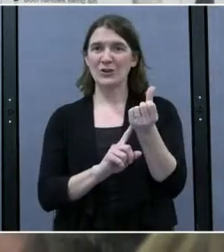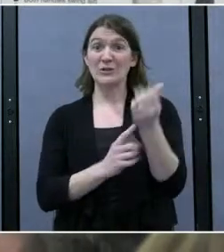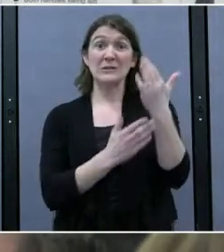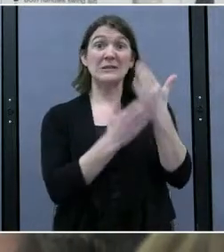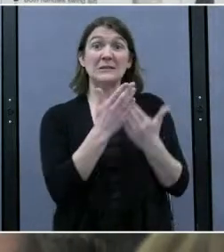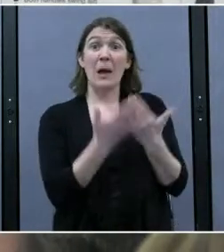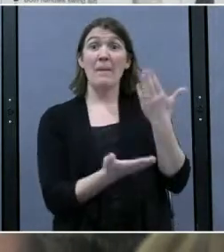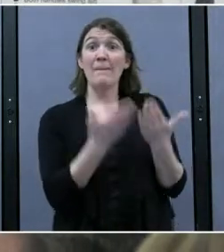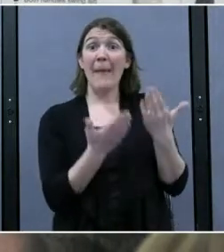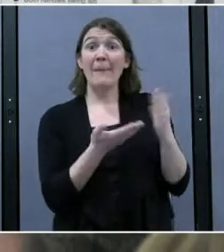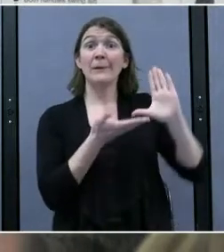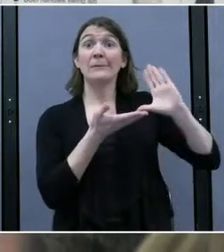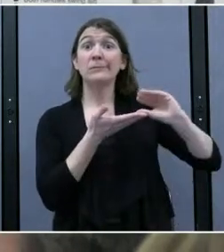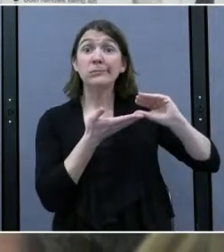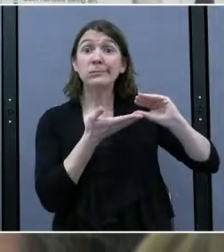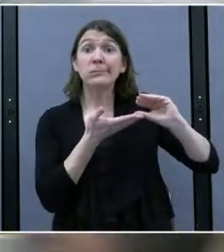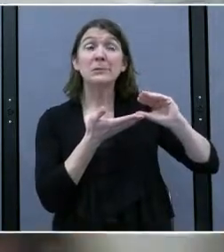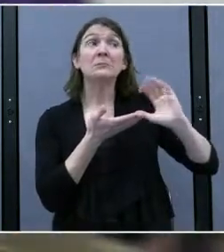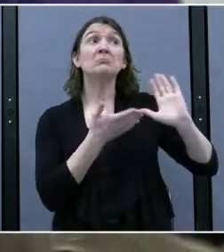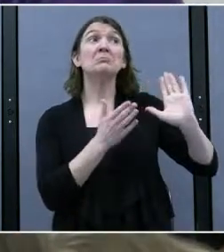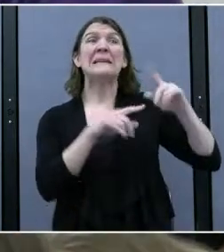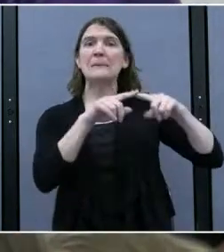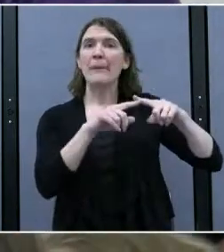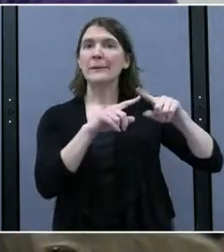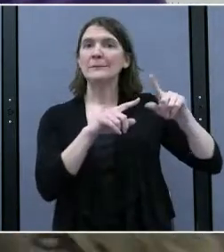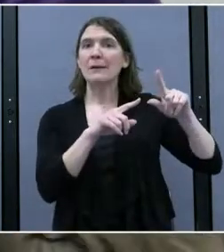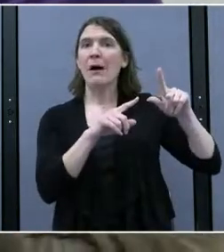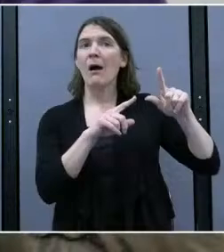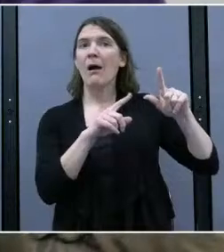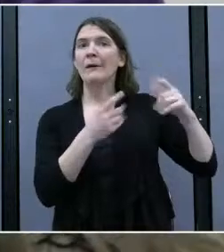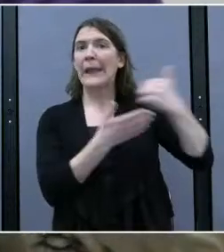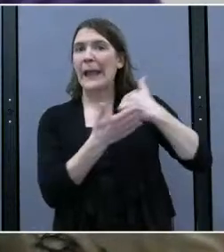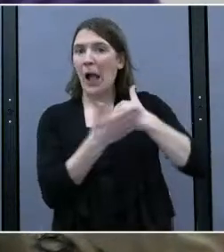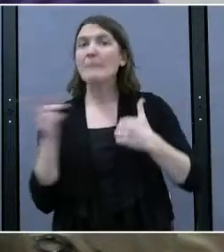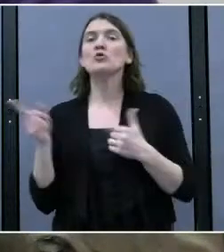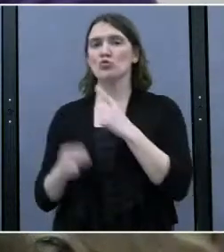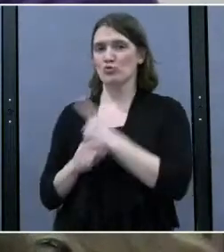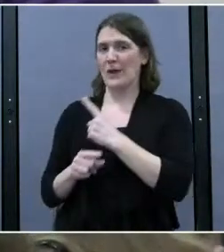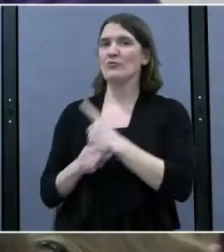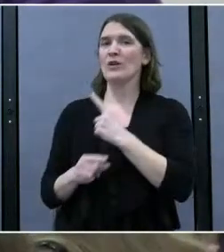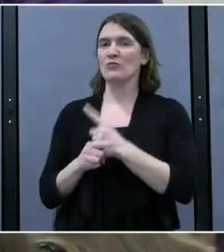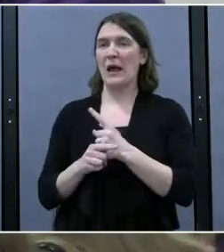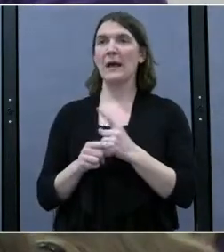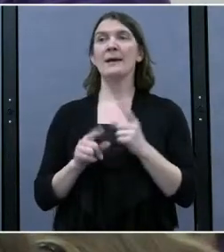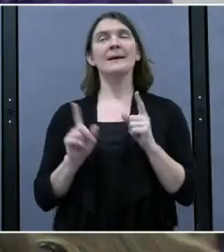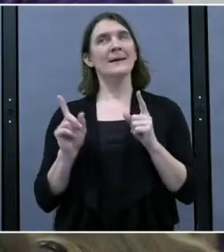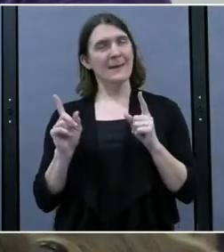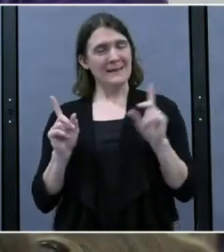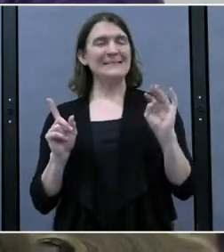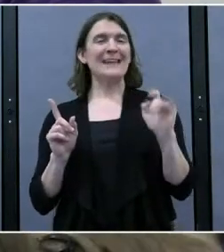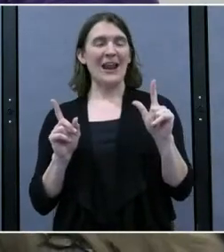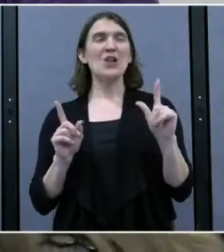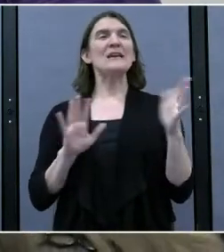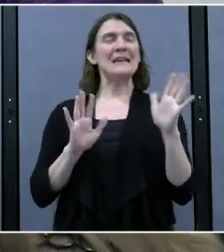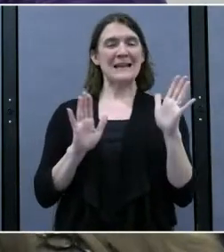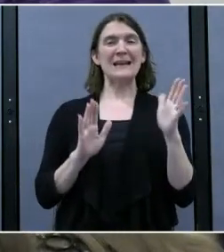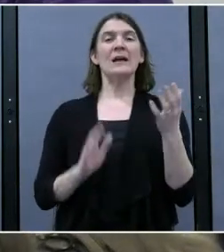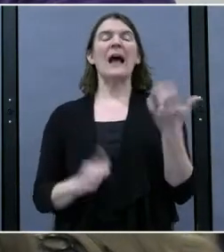in tangible dollars on people's taxes. I would say that is correct, and it's pretty nuanced. Yeah. But yeah, it's a